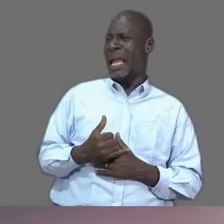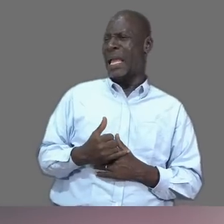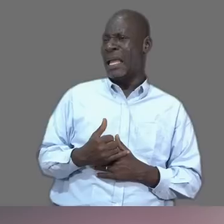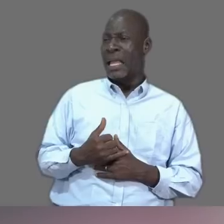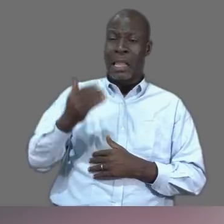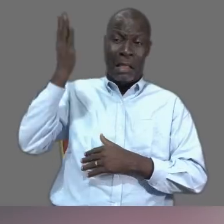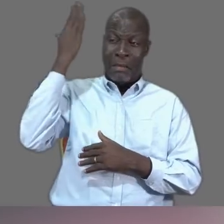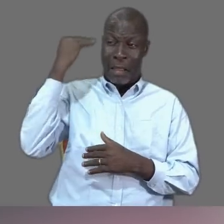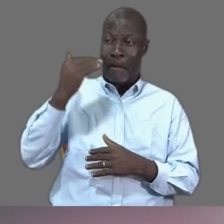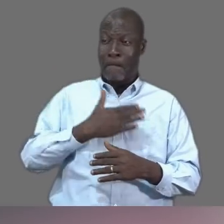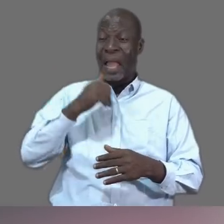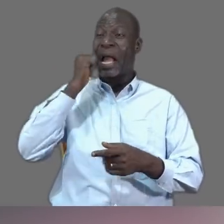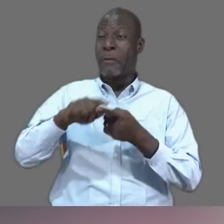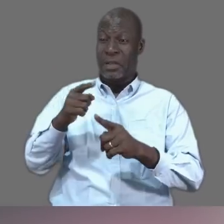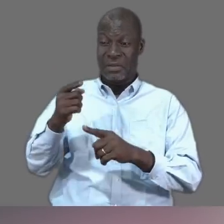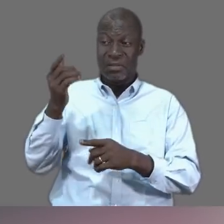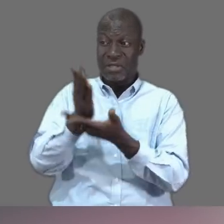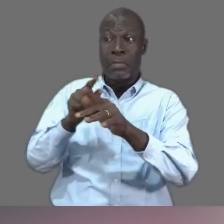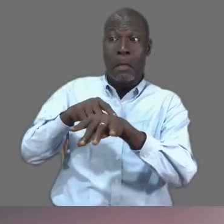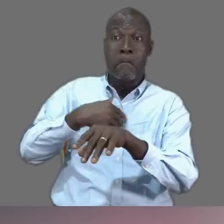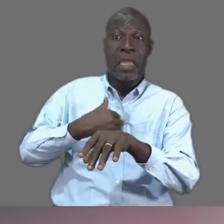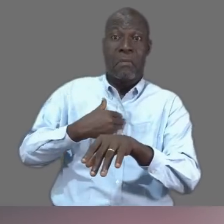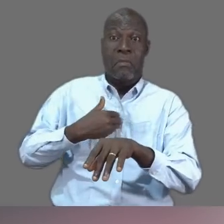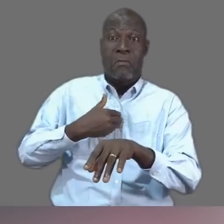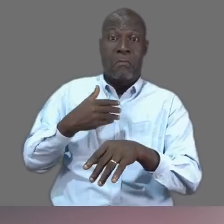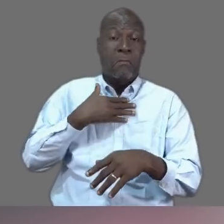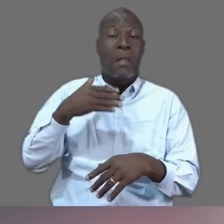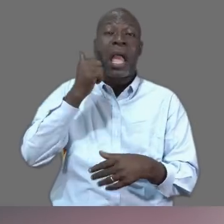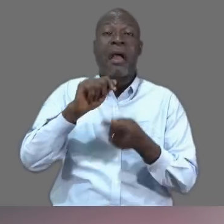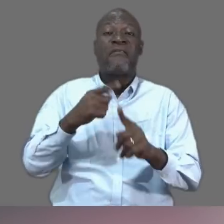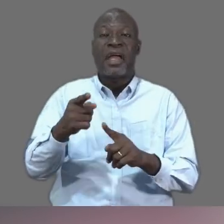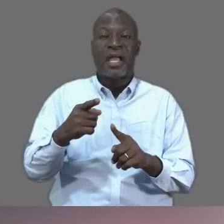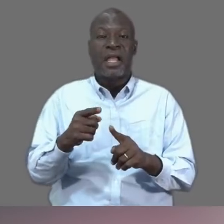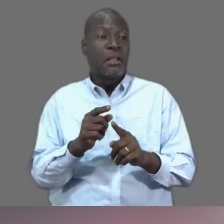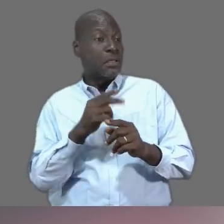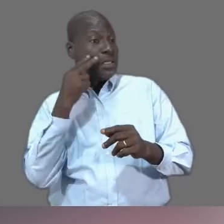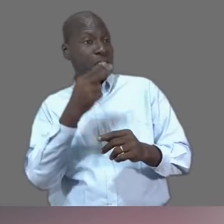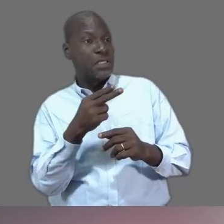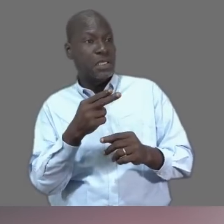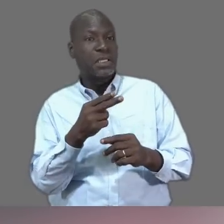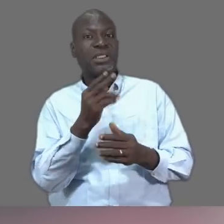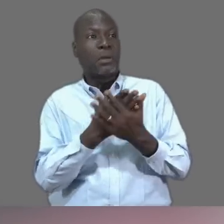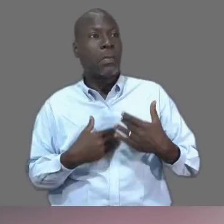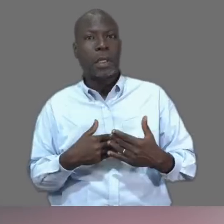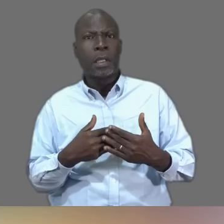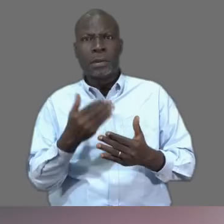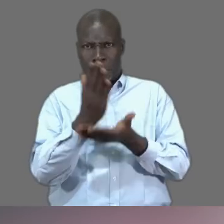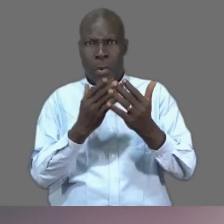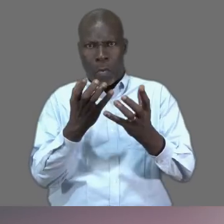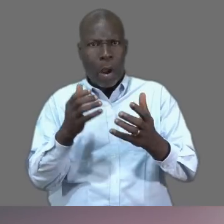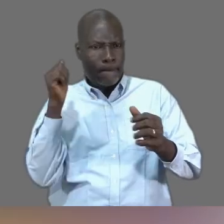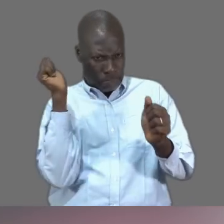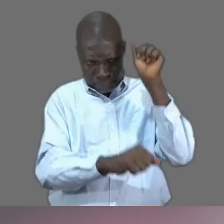baby, make me ami girl, Muntio, a baby me ami gay. And will be called, make my uncle a chimmy abome. Any other